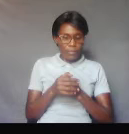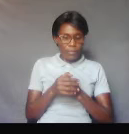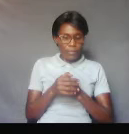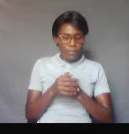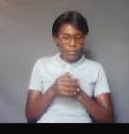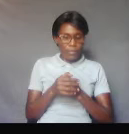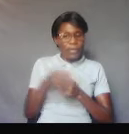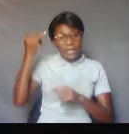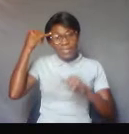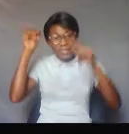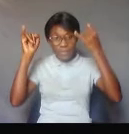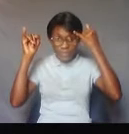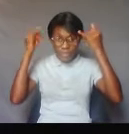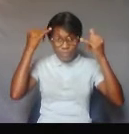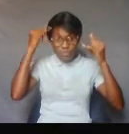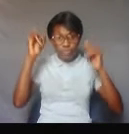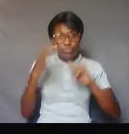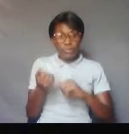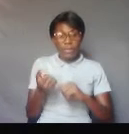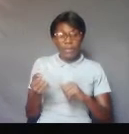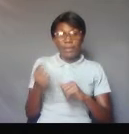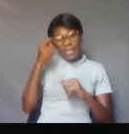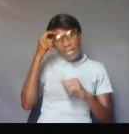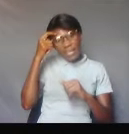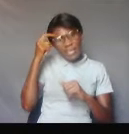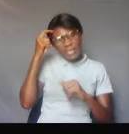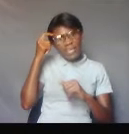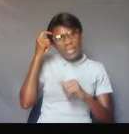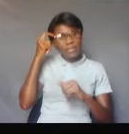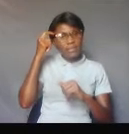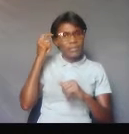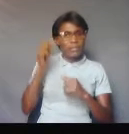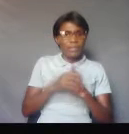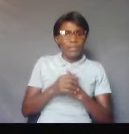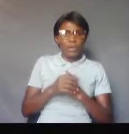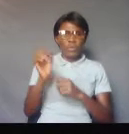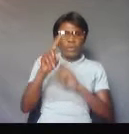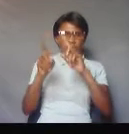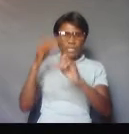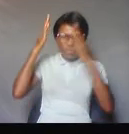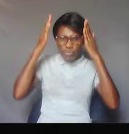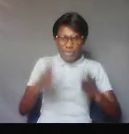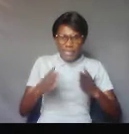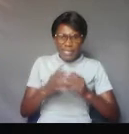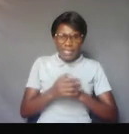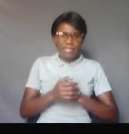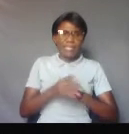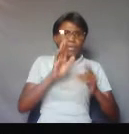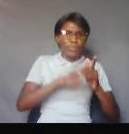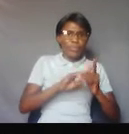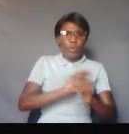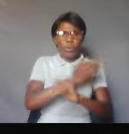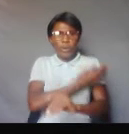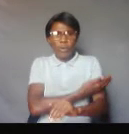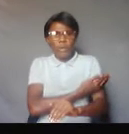of ideology critique. So sort of thinking about serious questions that we think about is power